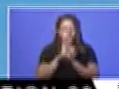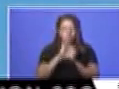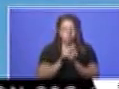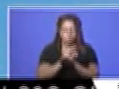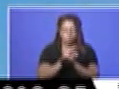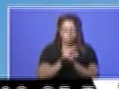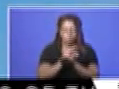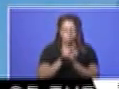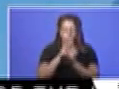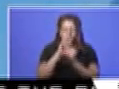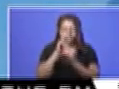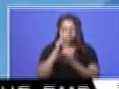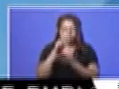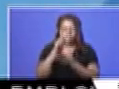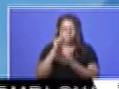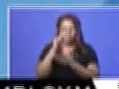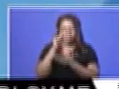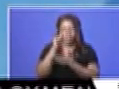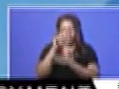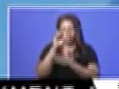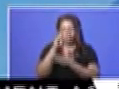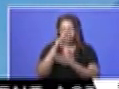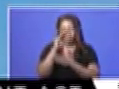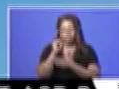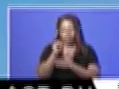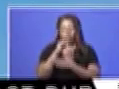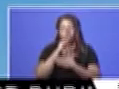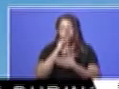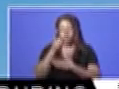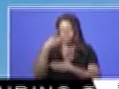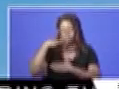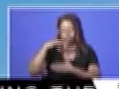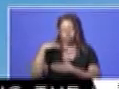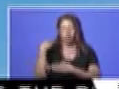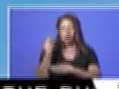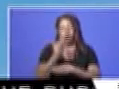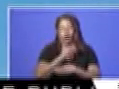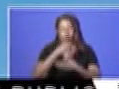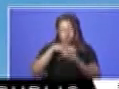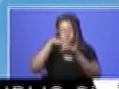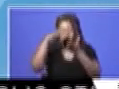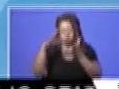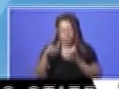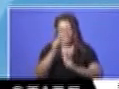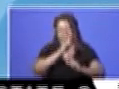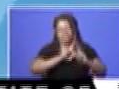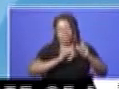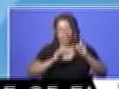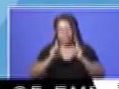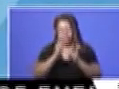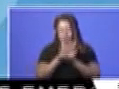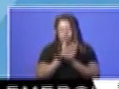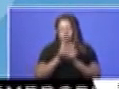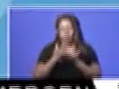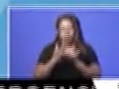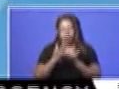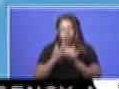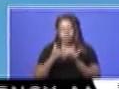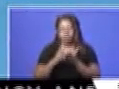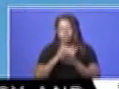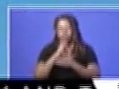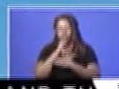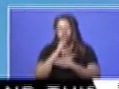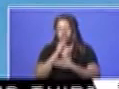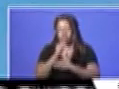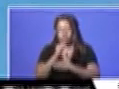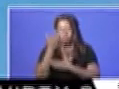was not very beneficial to our students. As the sign language component was